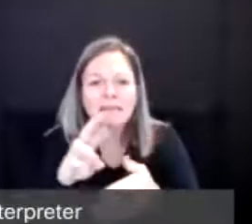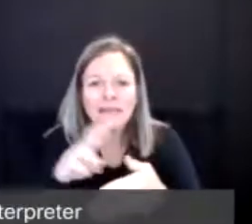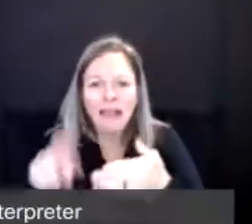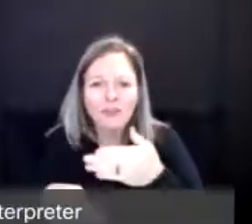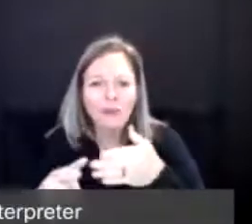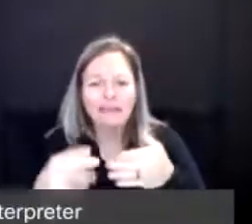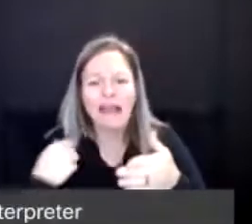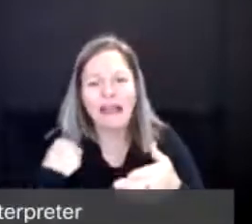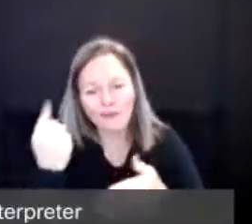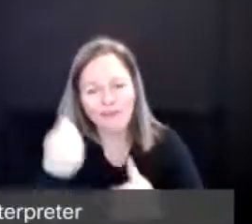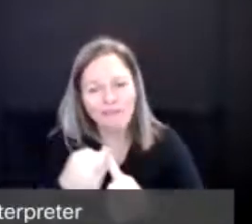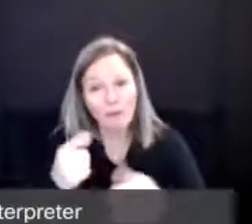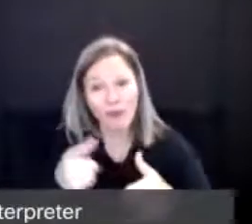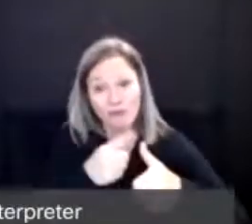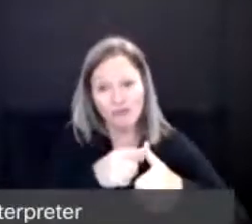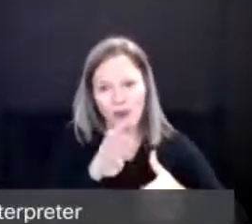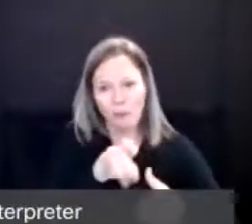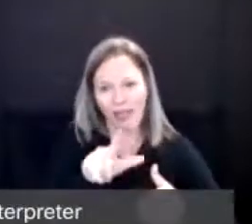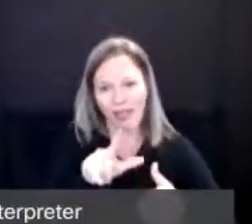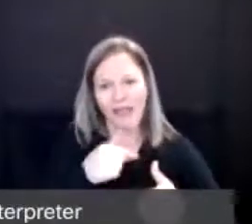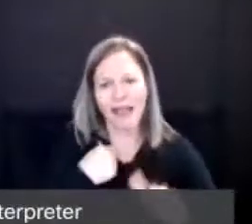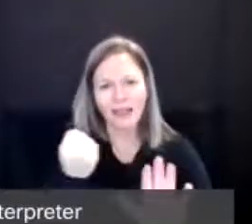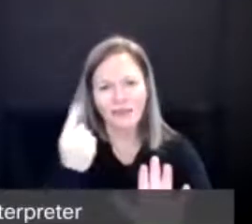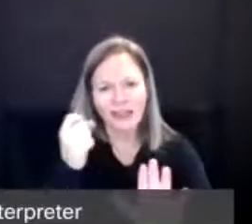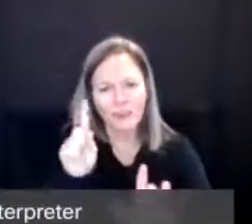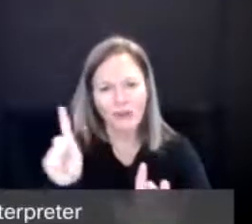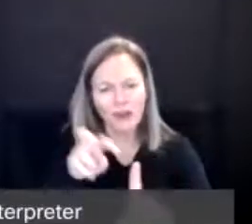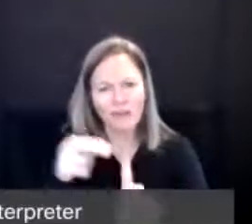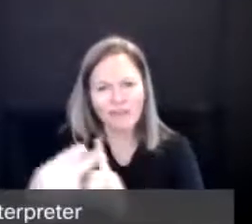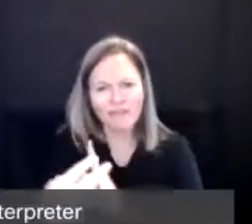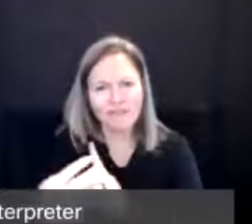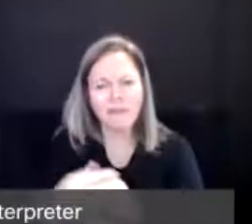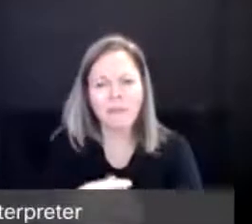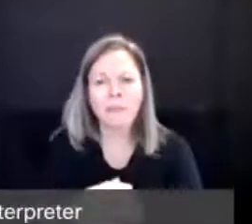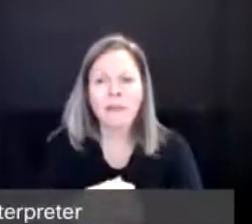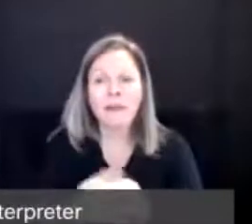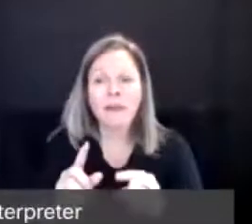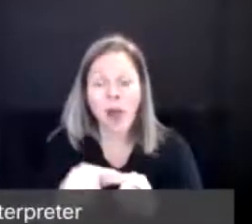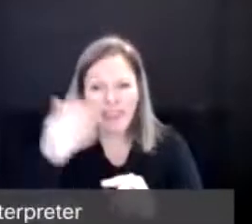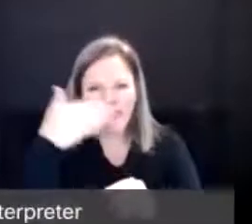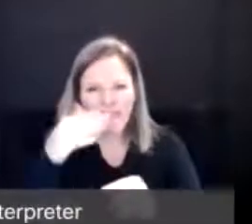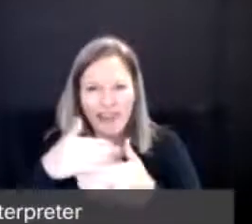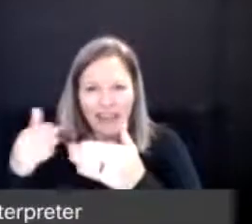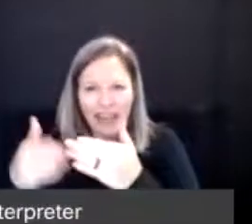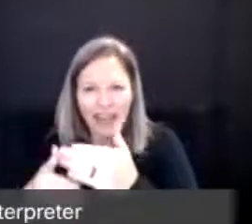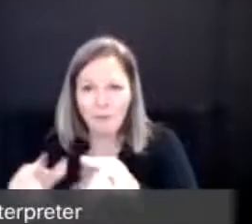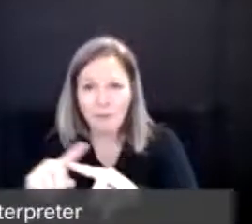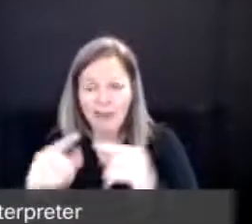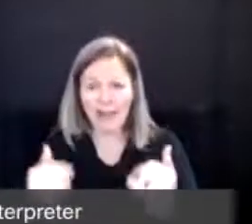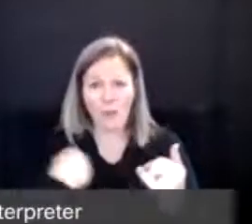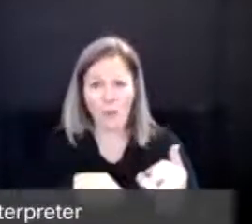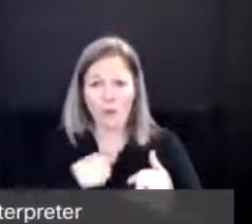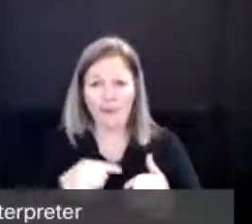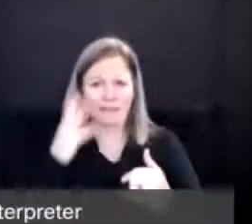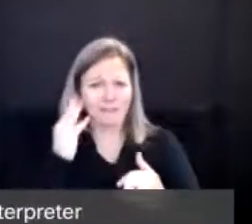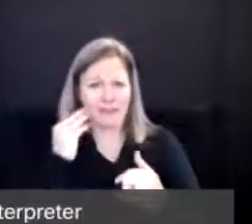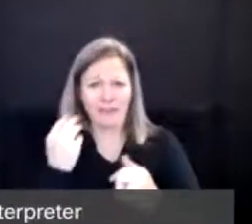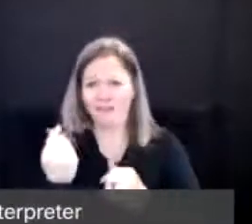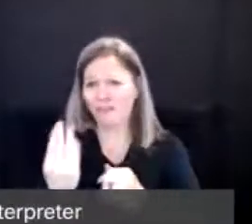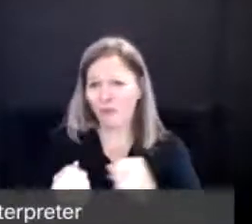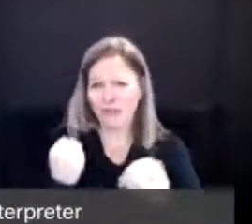understand where you're coming from on the front end of this. Now that we've lived it for a few years, I think it's